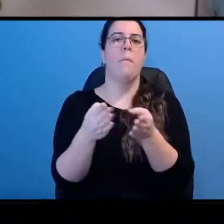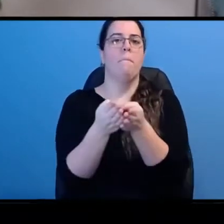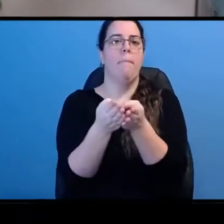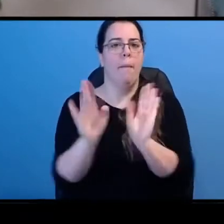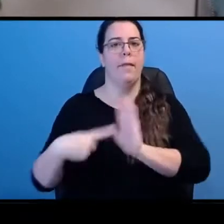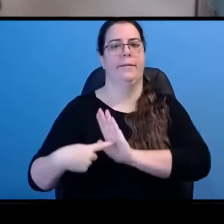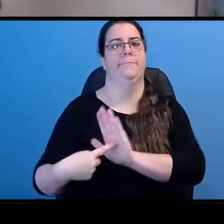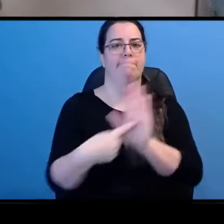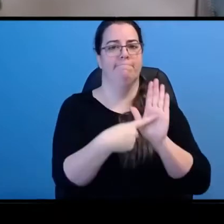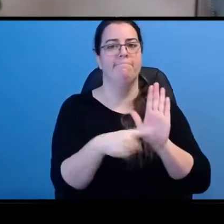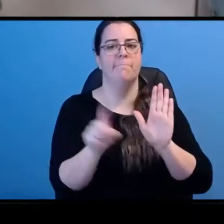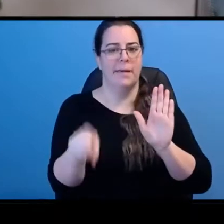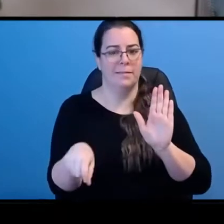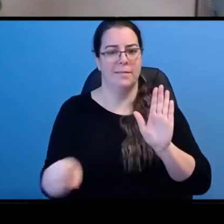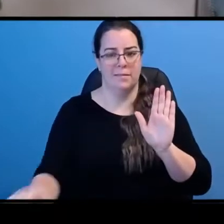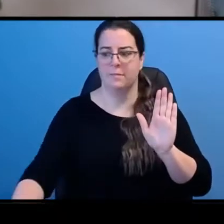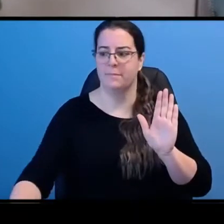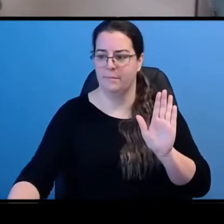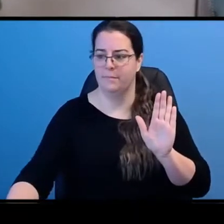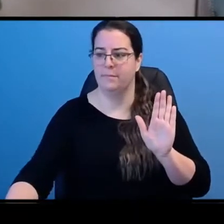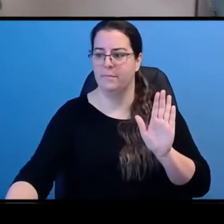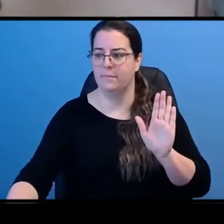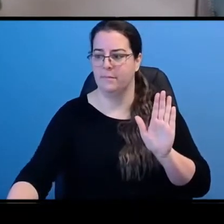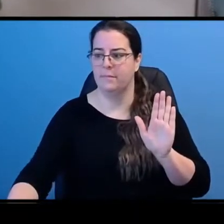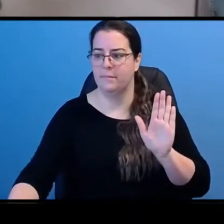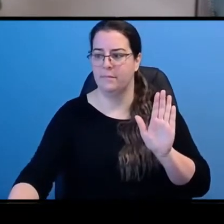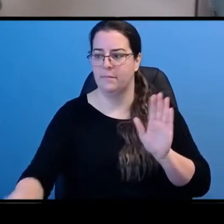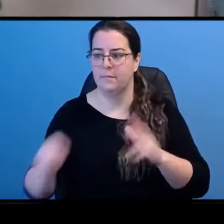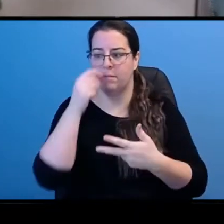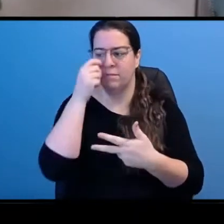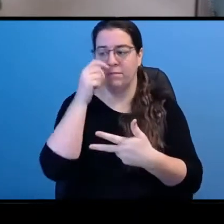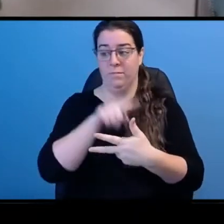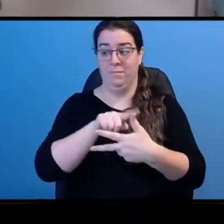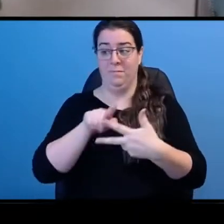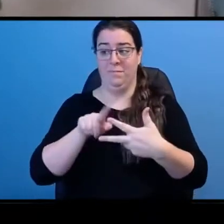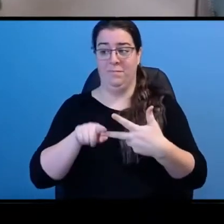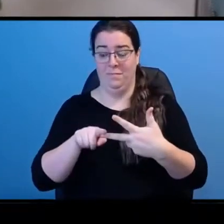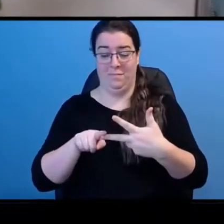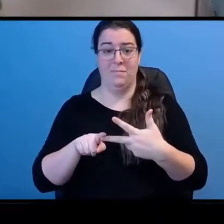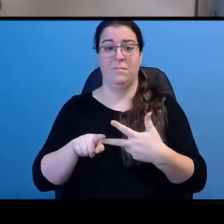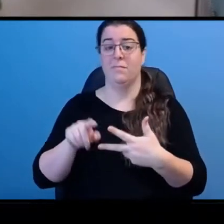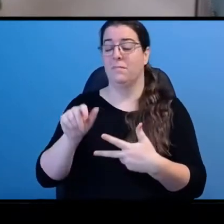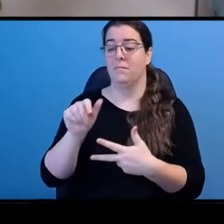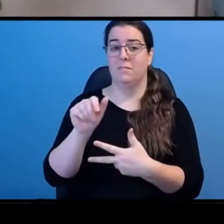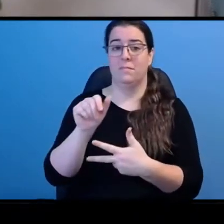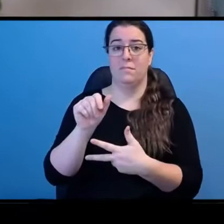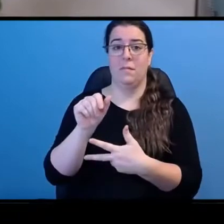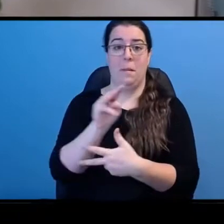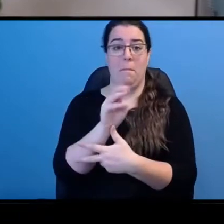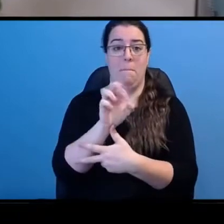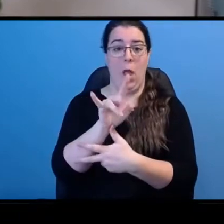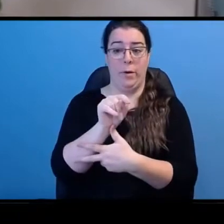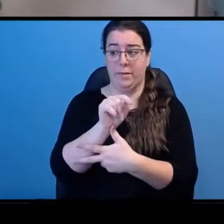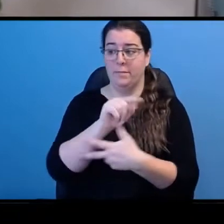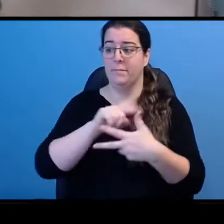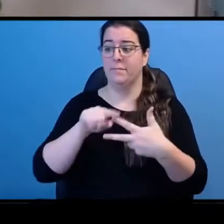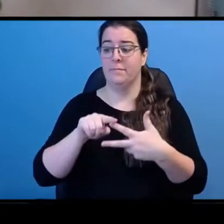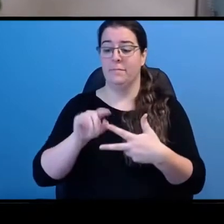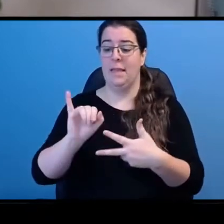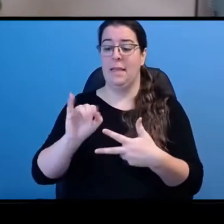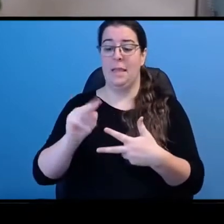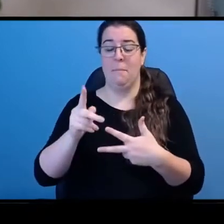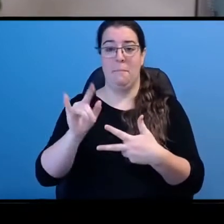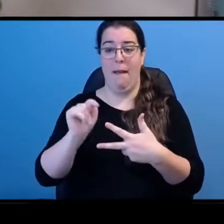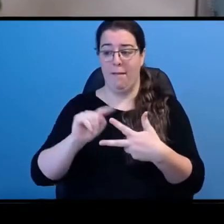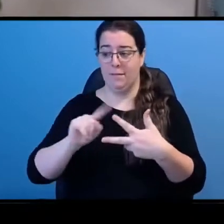The ability to provide adequate working conditions and pay your artists is really important. And submitting a budget where you don't underpay people